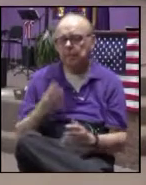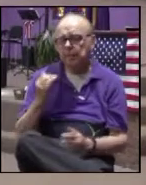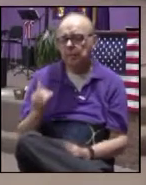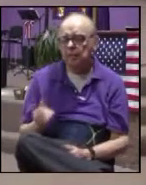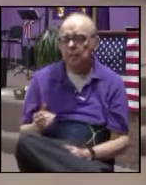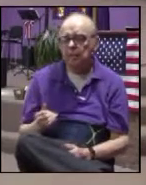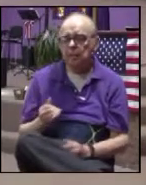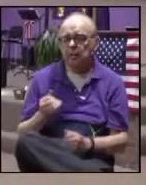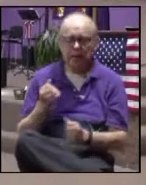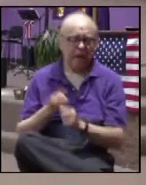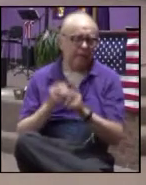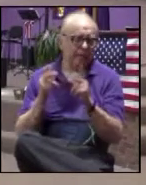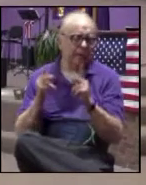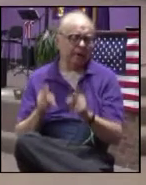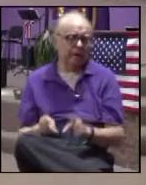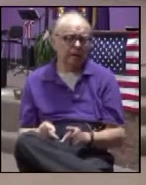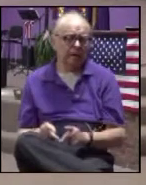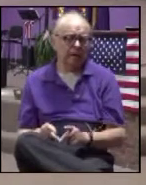Because everyone,